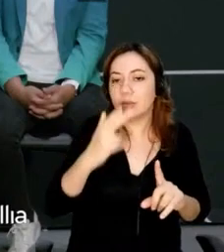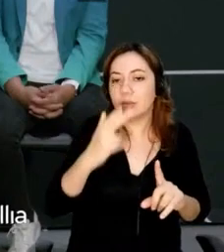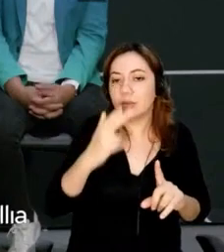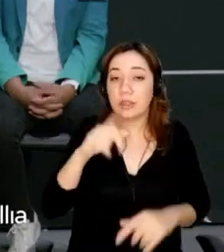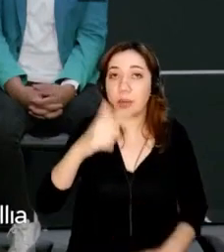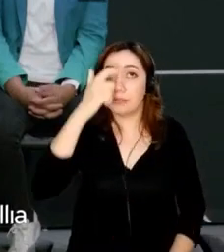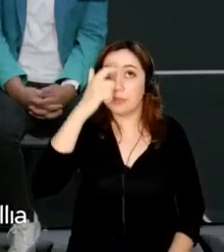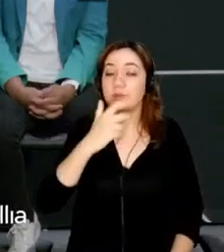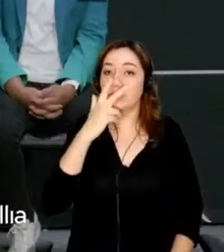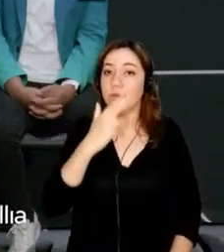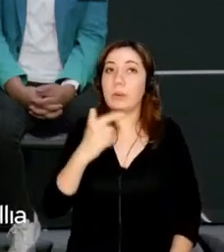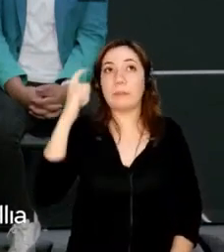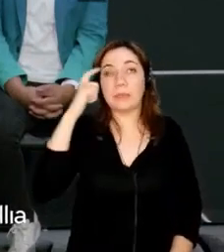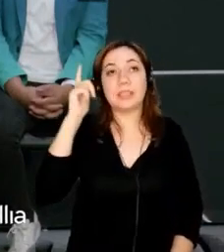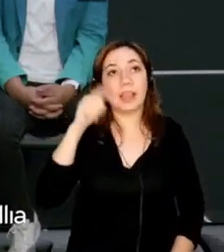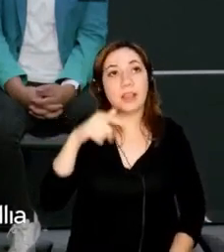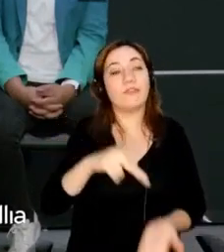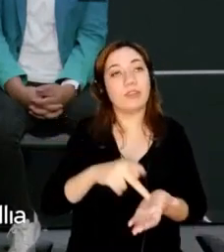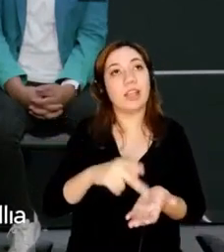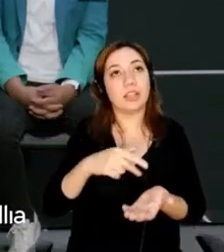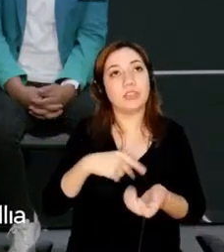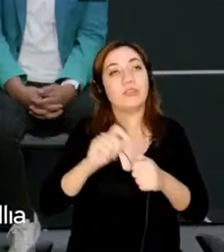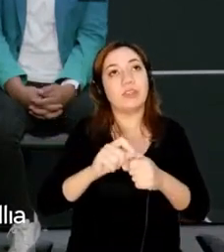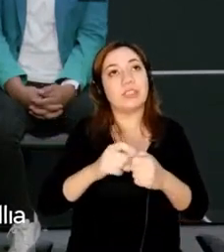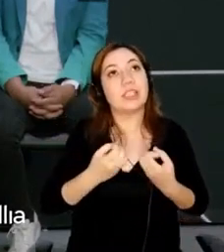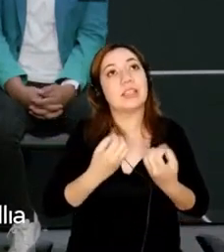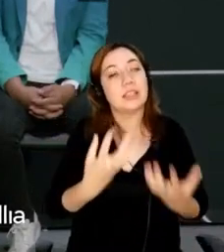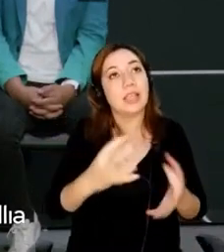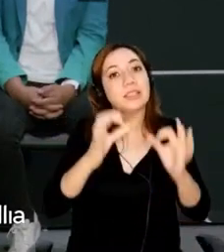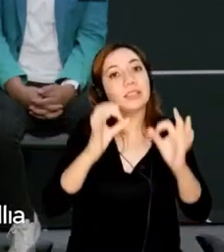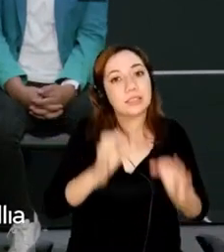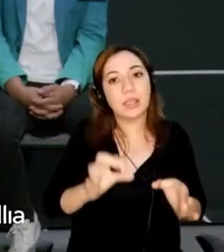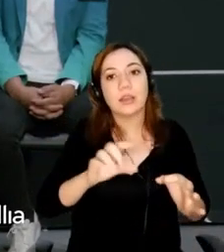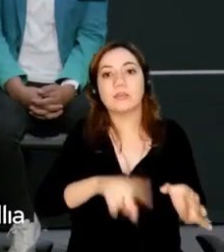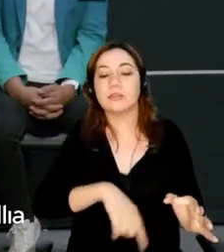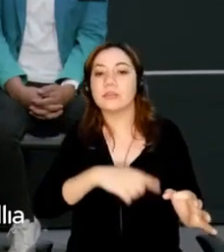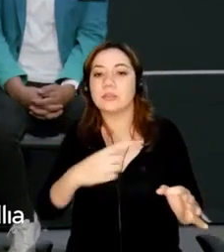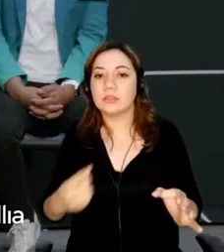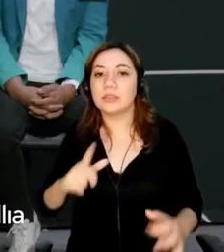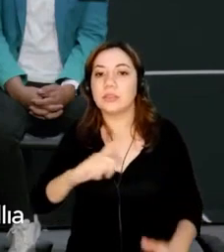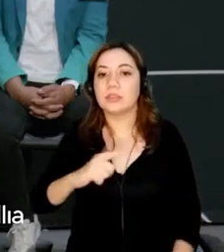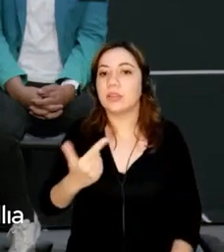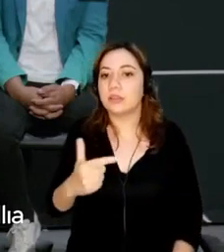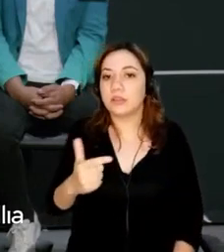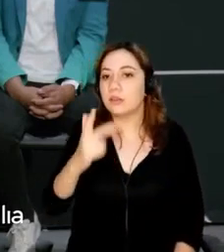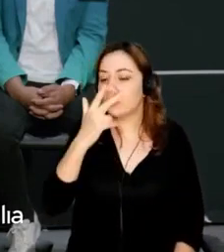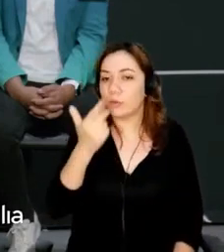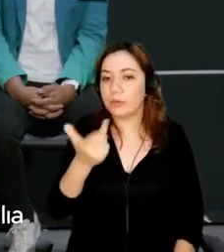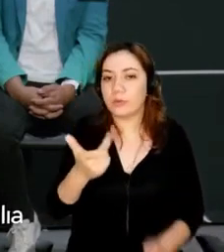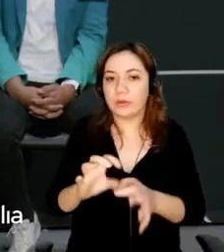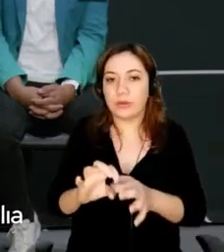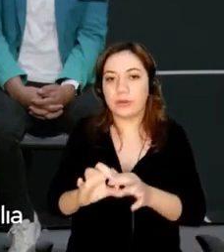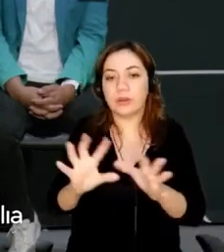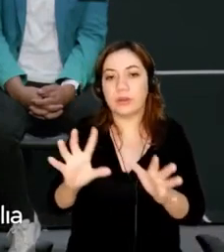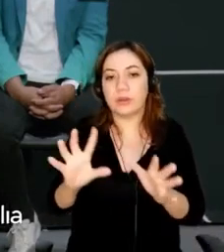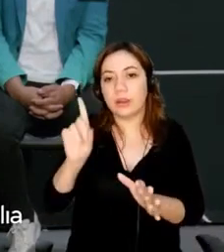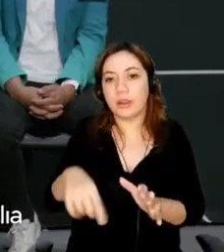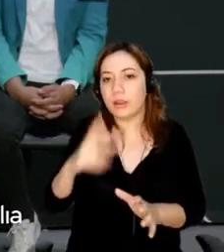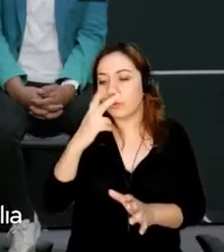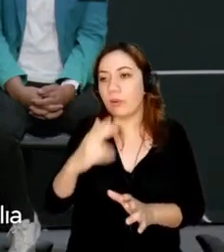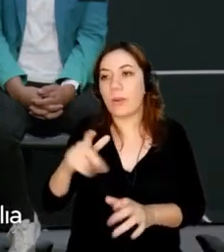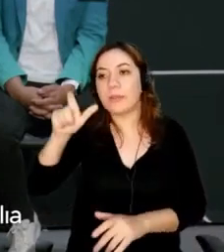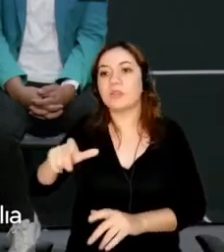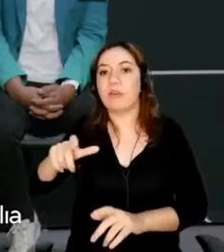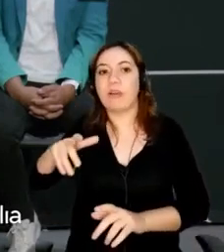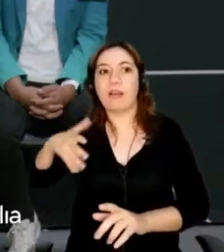legitimate donation, and they're not. You know, so there's that, and then there's obviously the unauthorized, which is more like an account takeover. What we're doing again